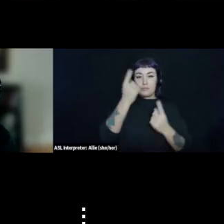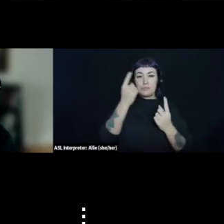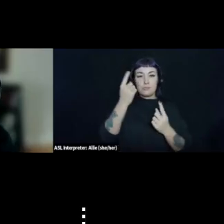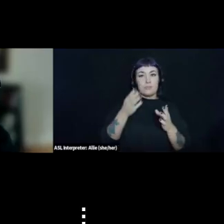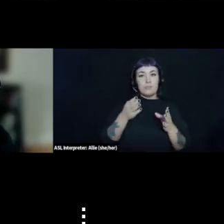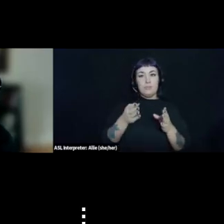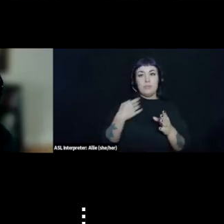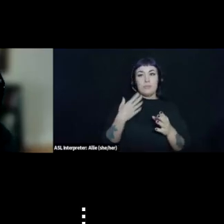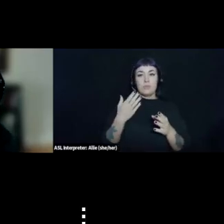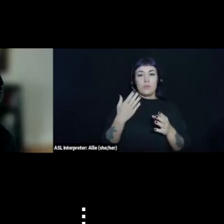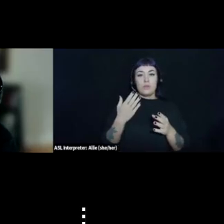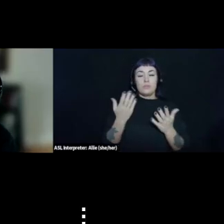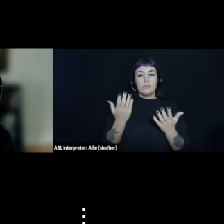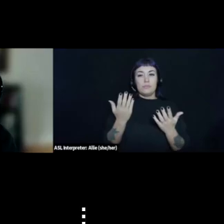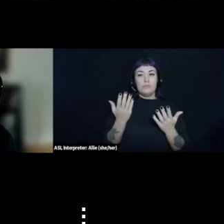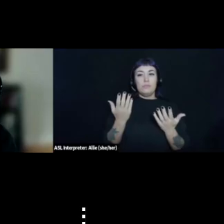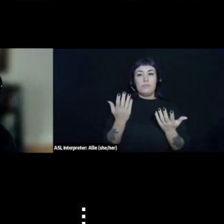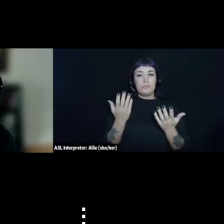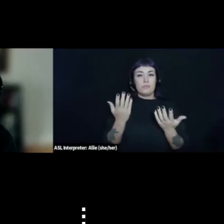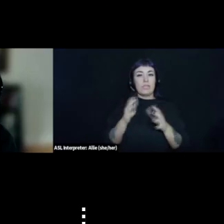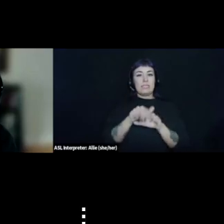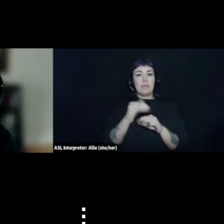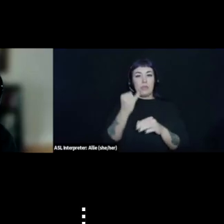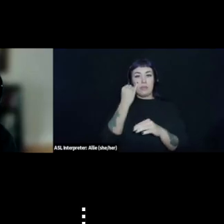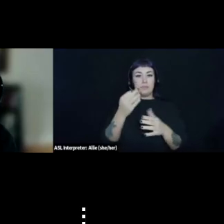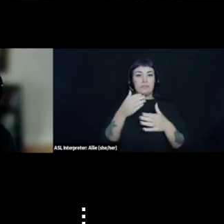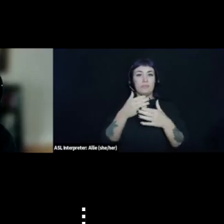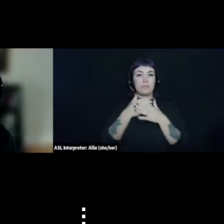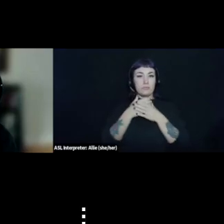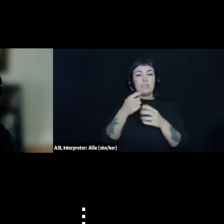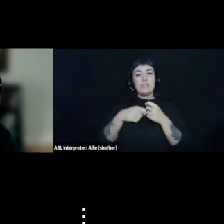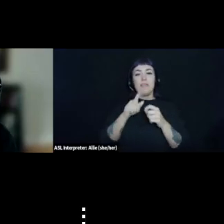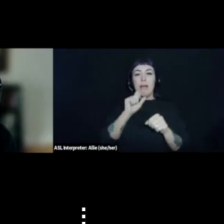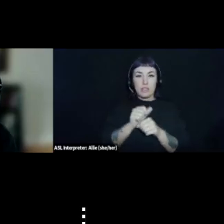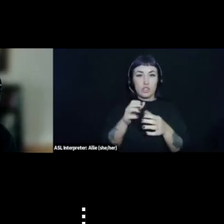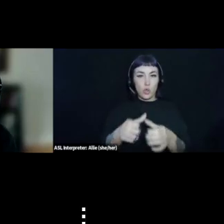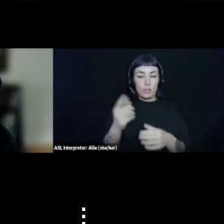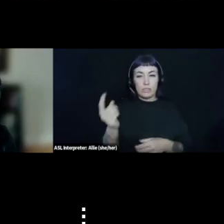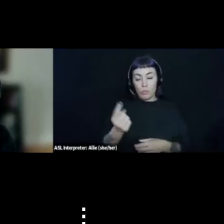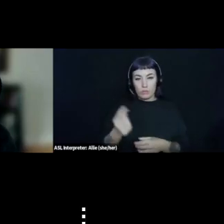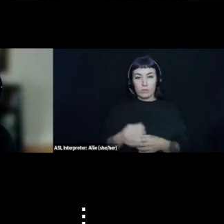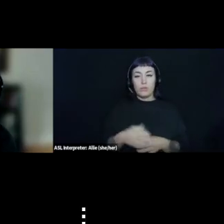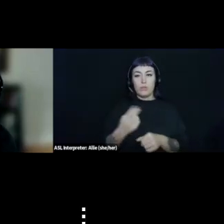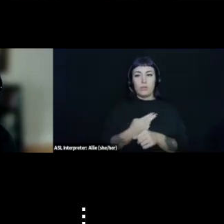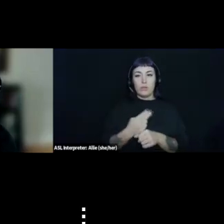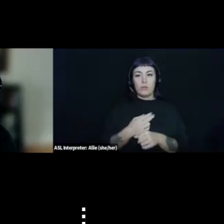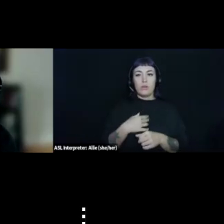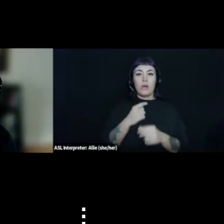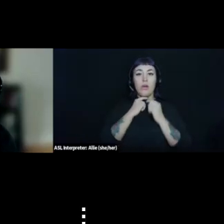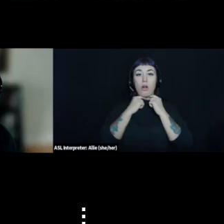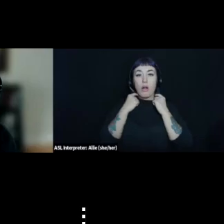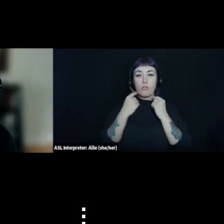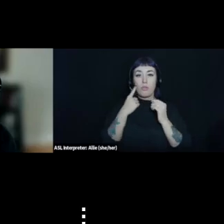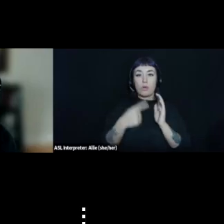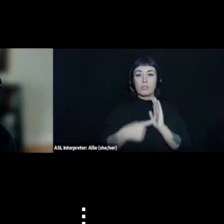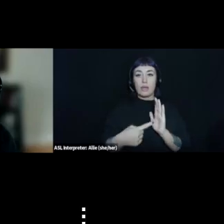way to simulate the idea of choking rather than actually choking somebody. Using a collar, for